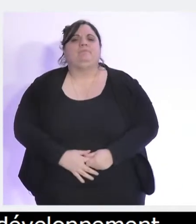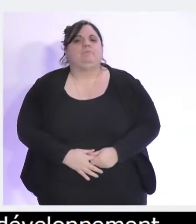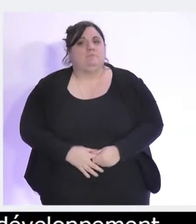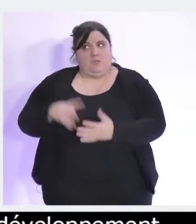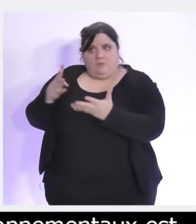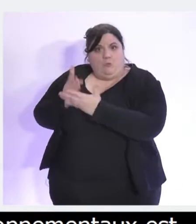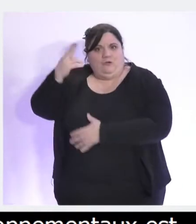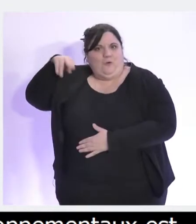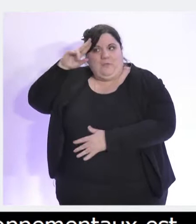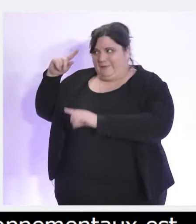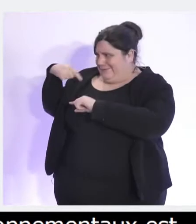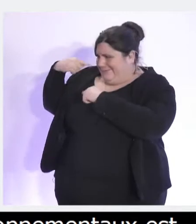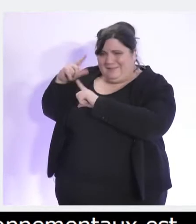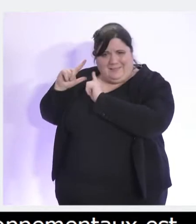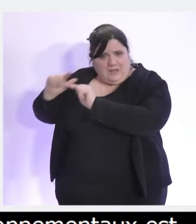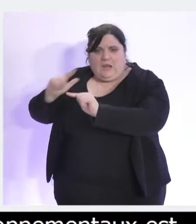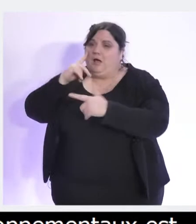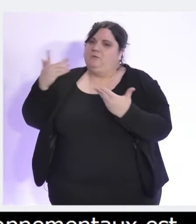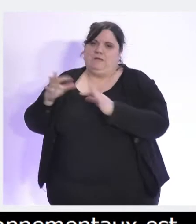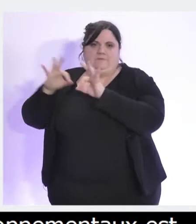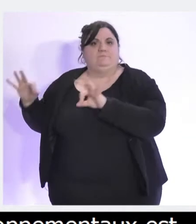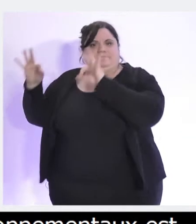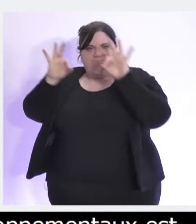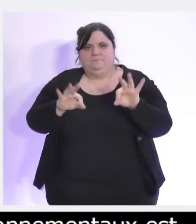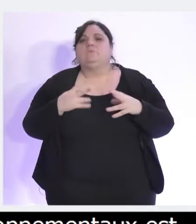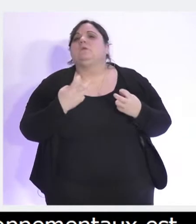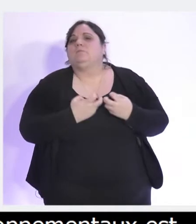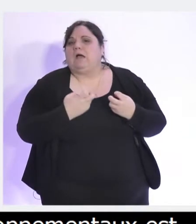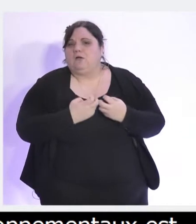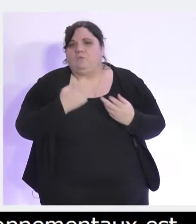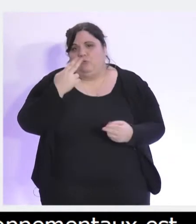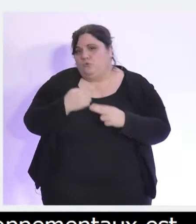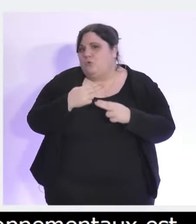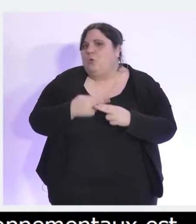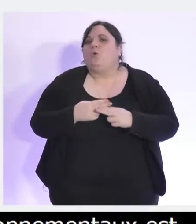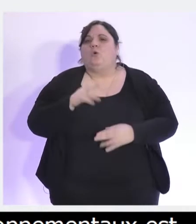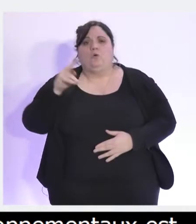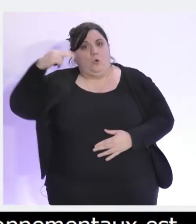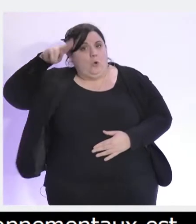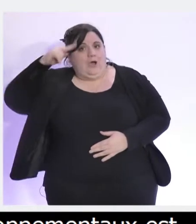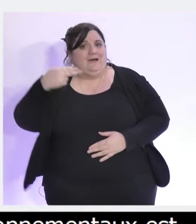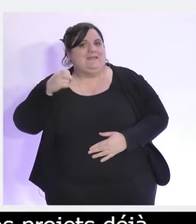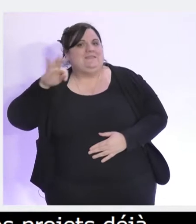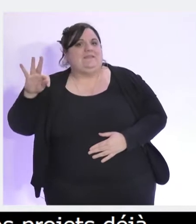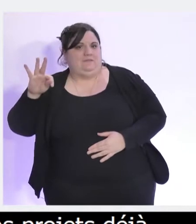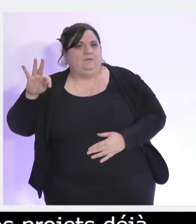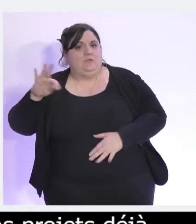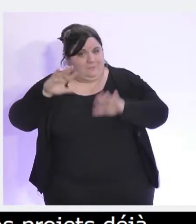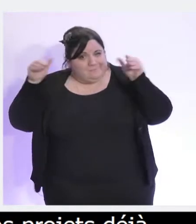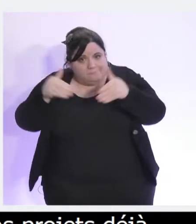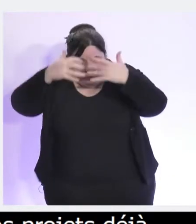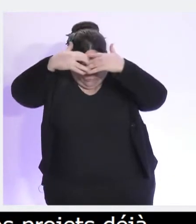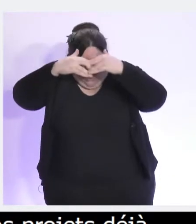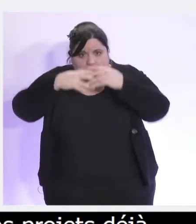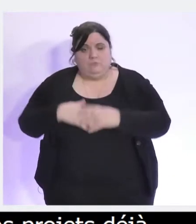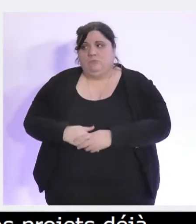already European. I think it's important to mention those. The Euronet Europe project. This is